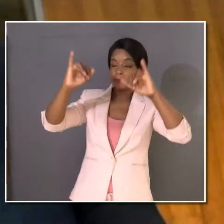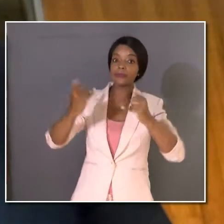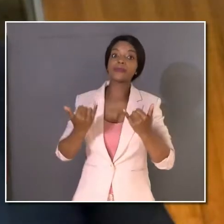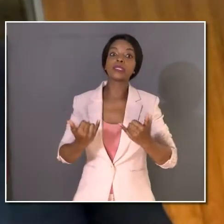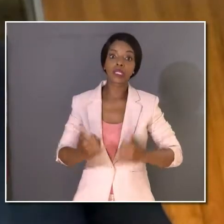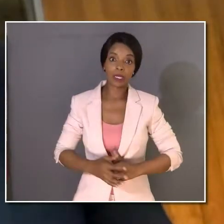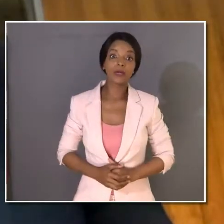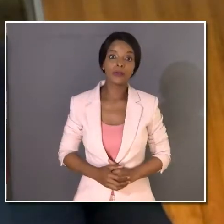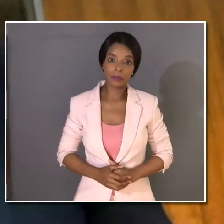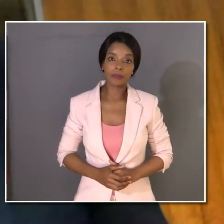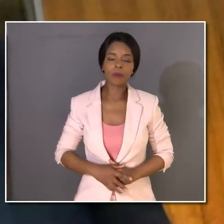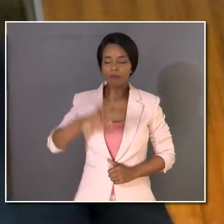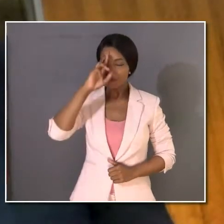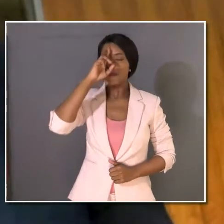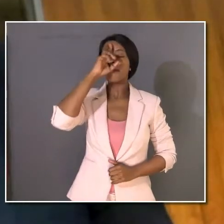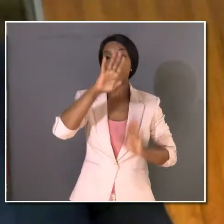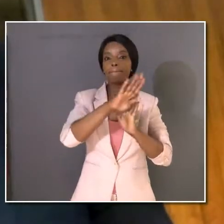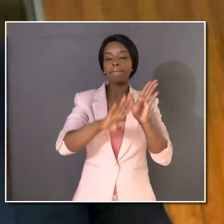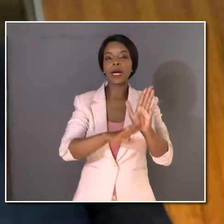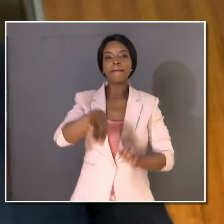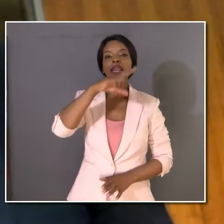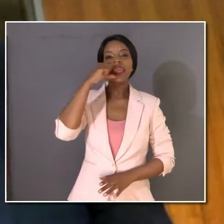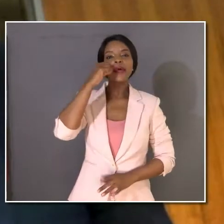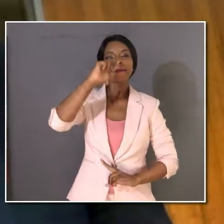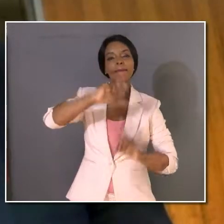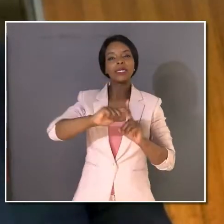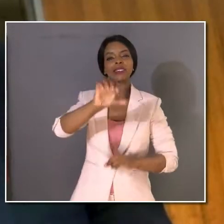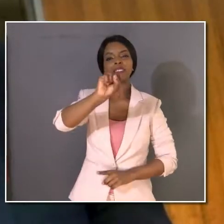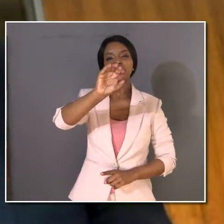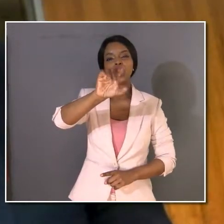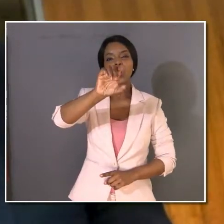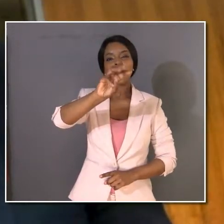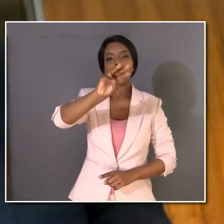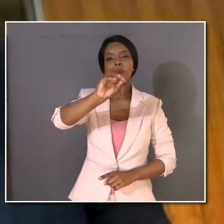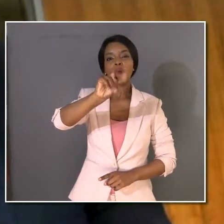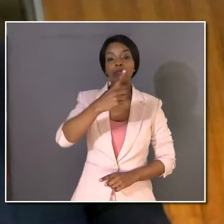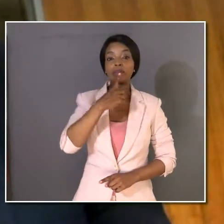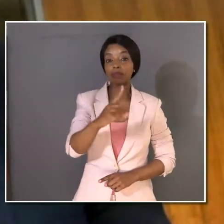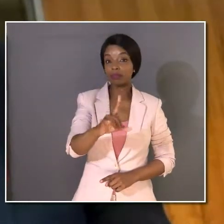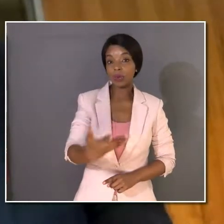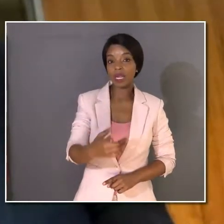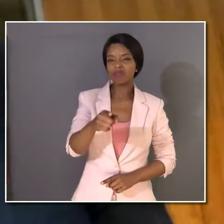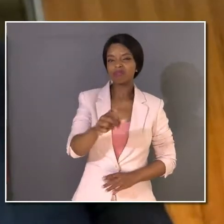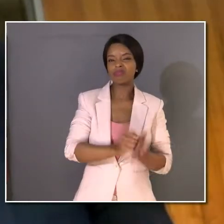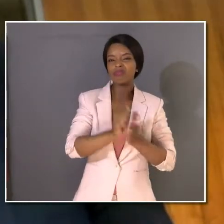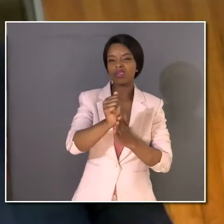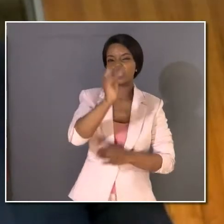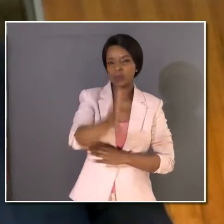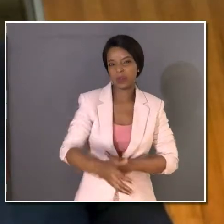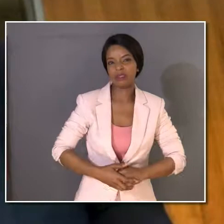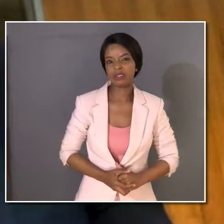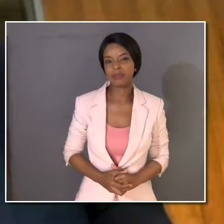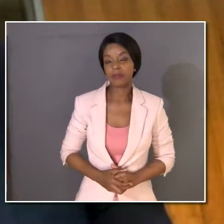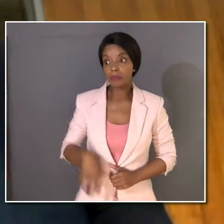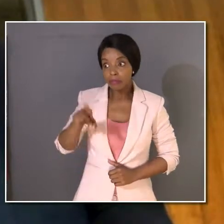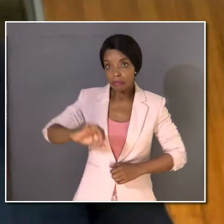said, "This too shall pass." After a crisis, the most important thing we can do is ensure that we are building